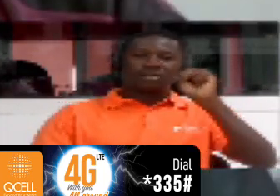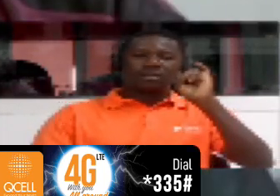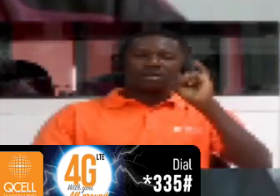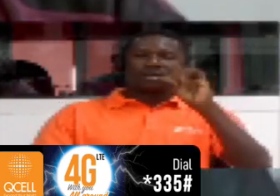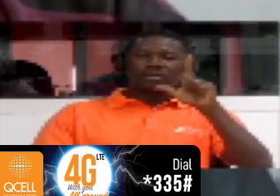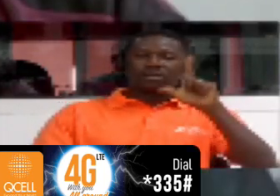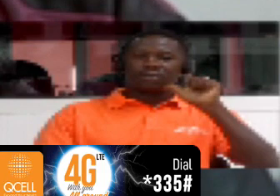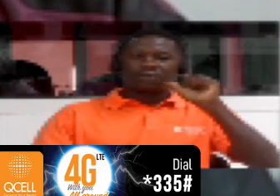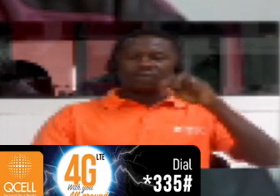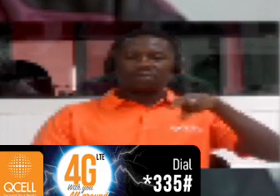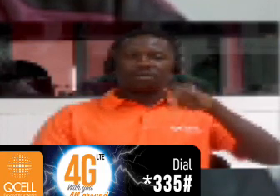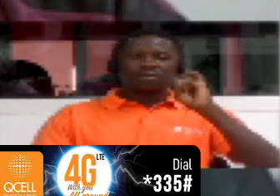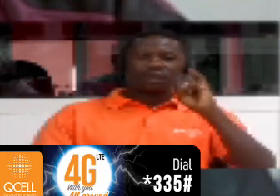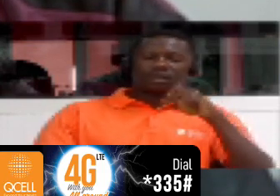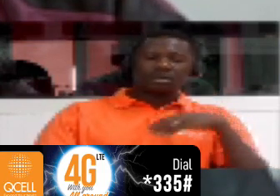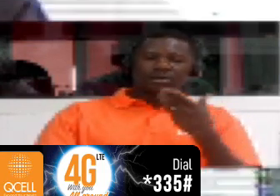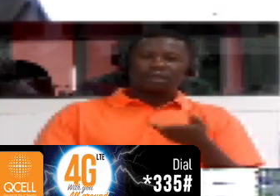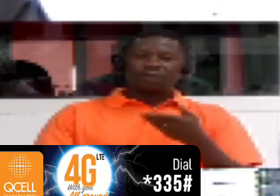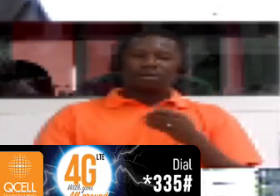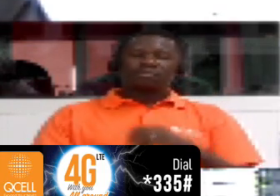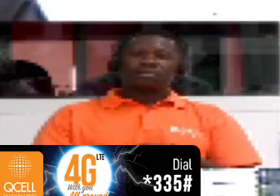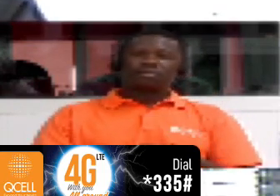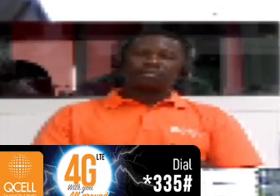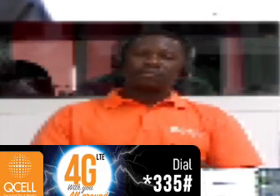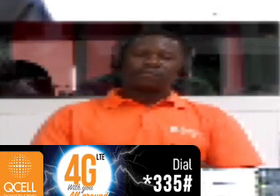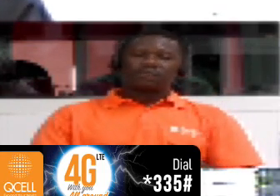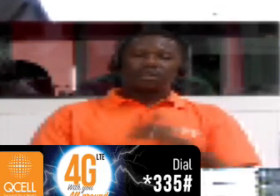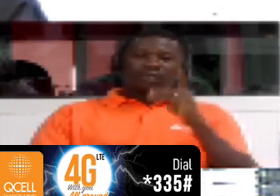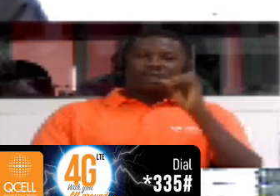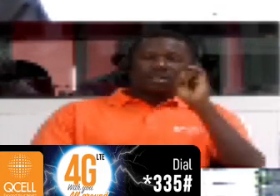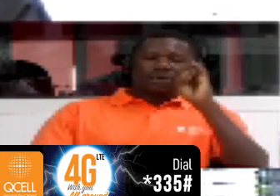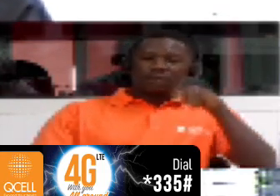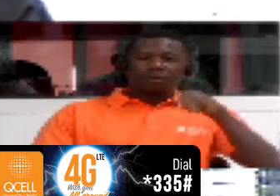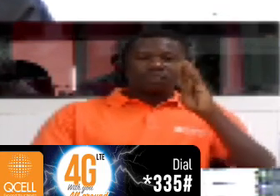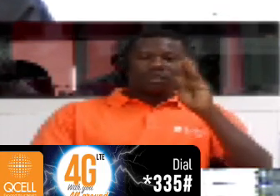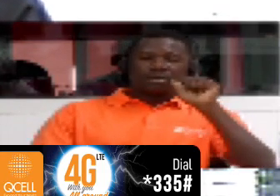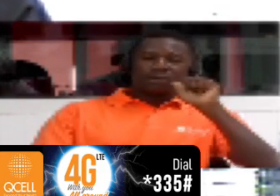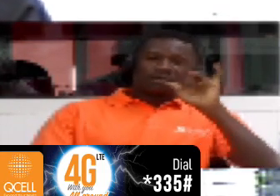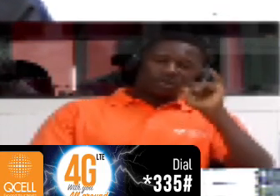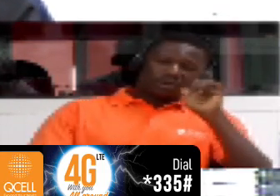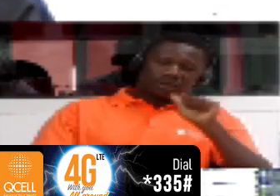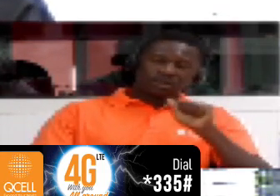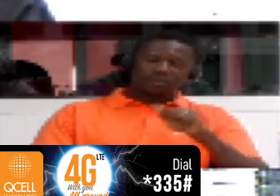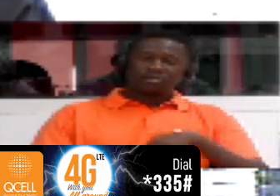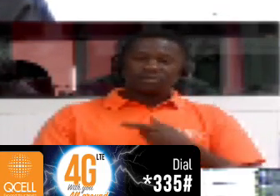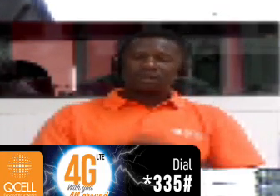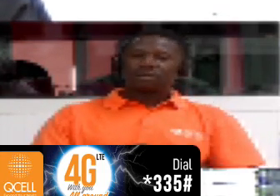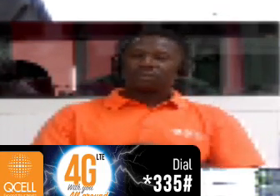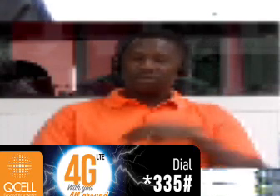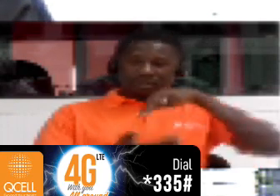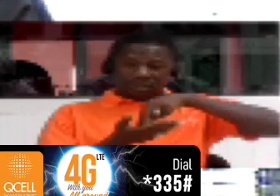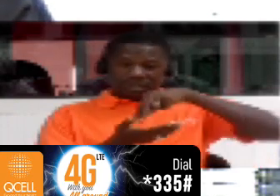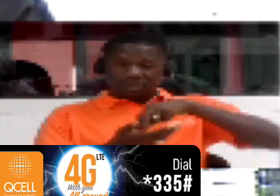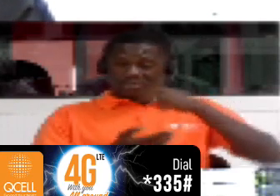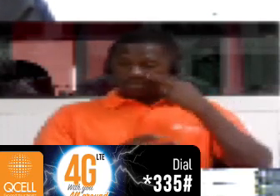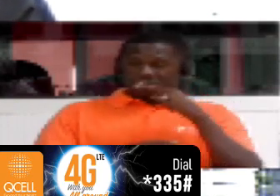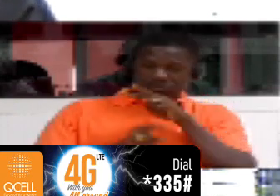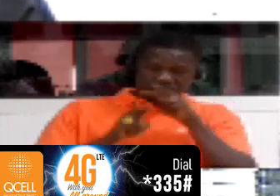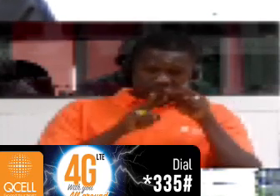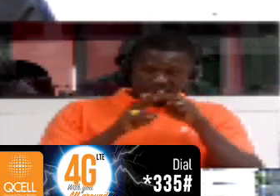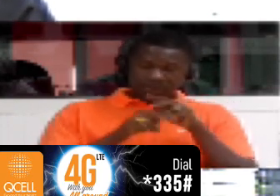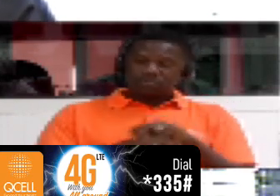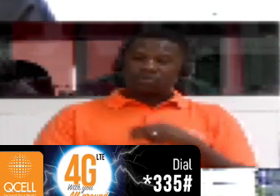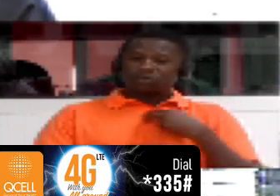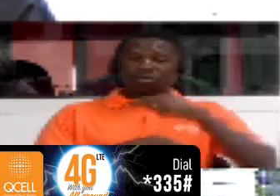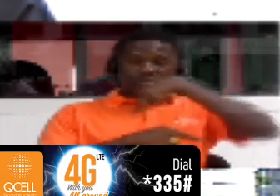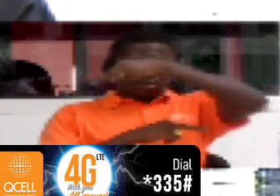to the borders Dasilame Dimbaya. Ka checkpoint tol fananke. We also mount checkpoints. Kata patrol la. We also